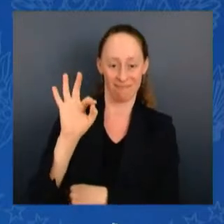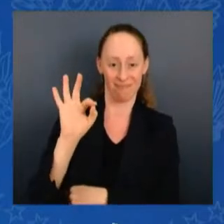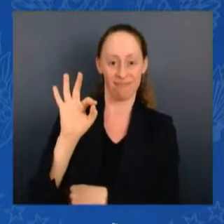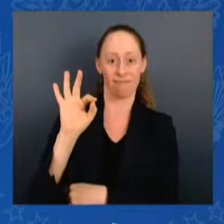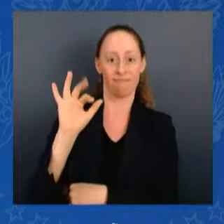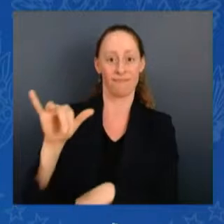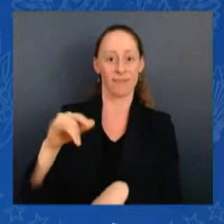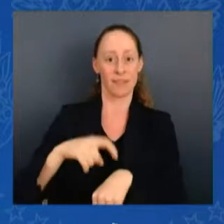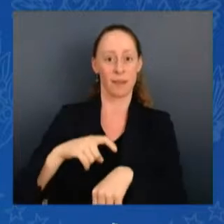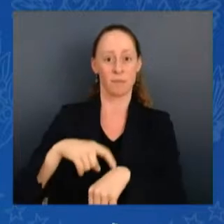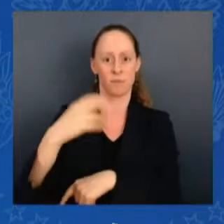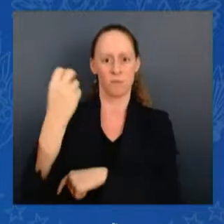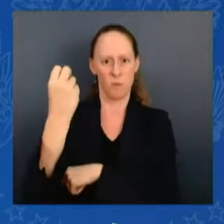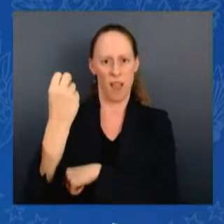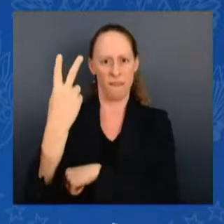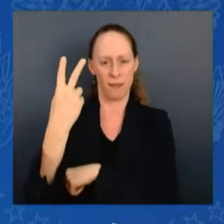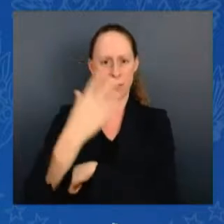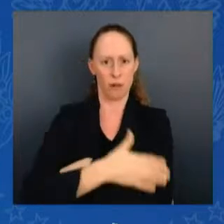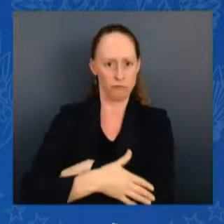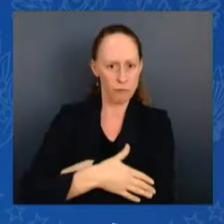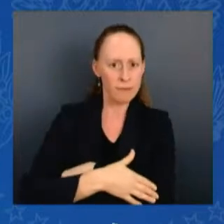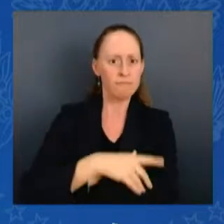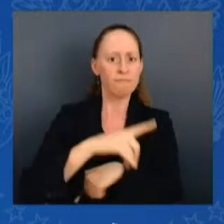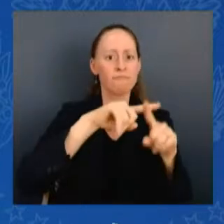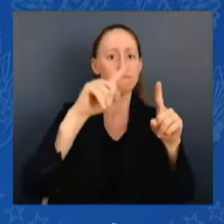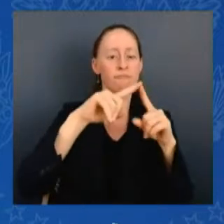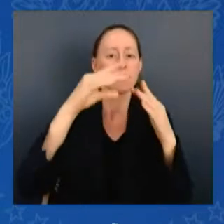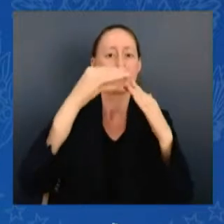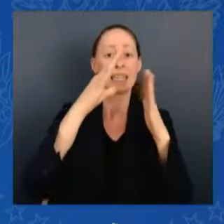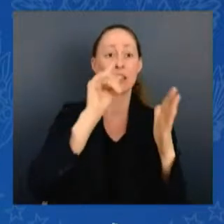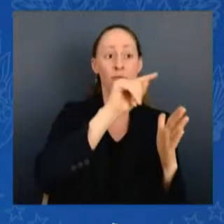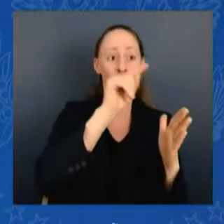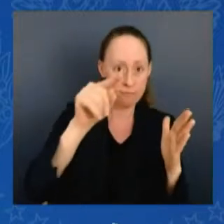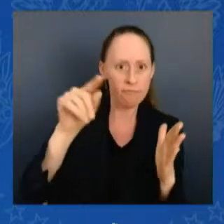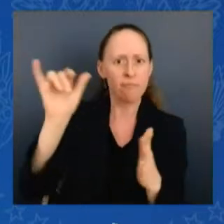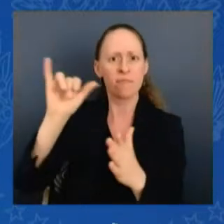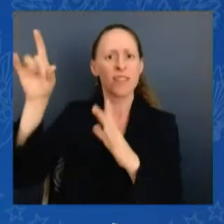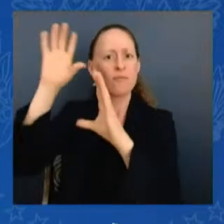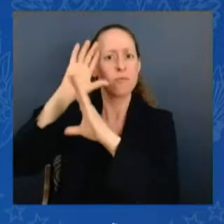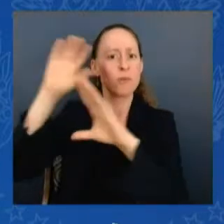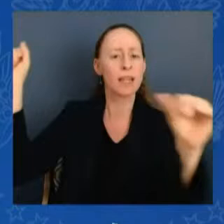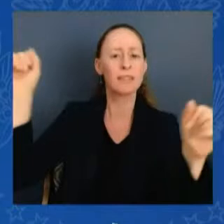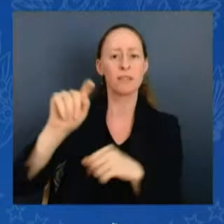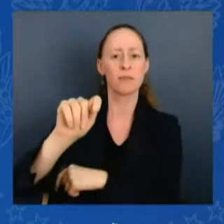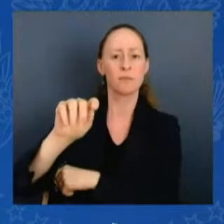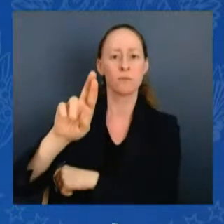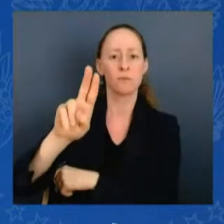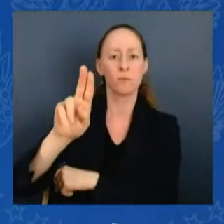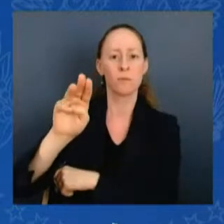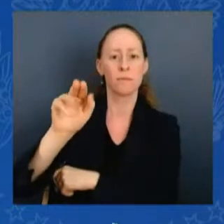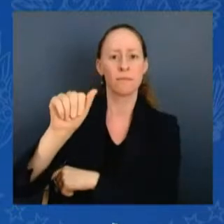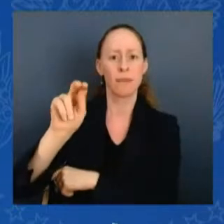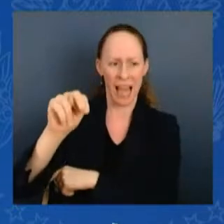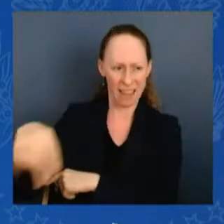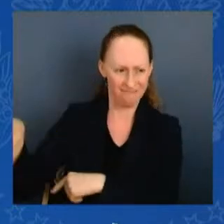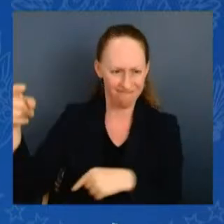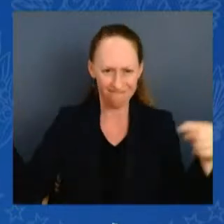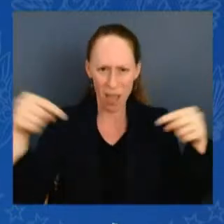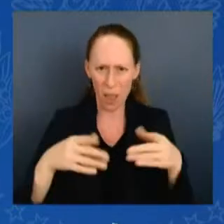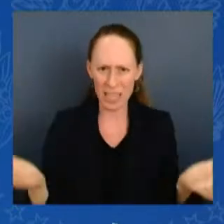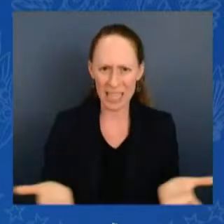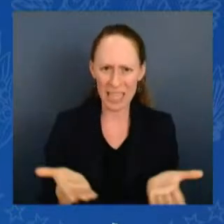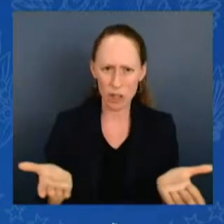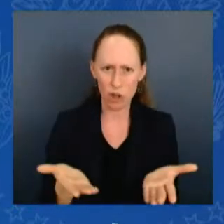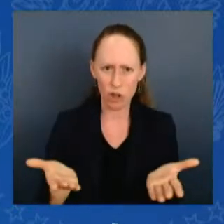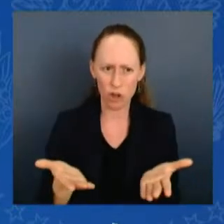in this very room. History was watching. It had been 4 years since the surrender of the Axis